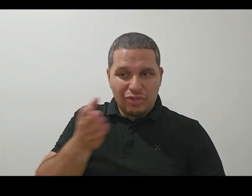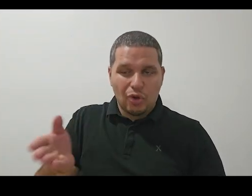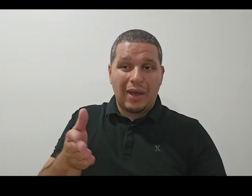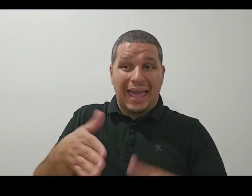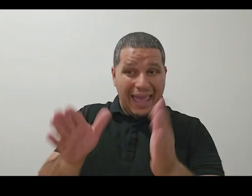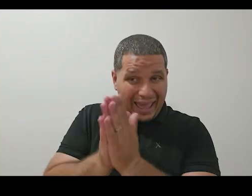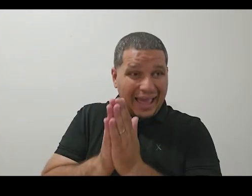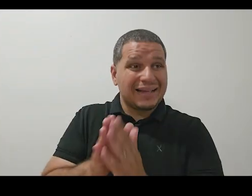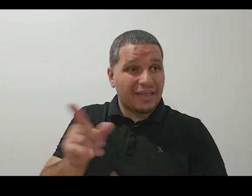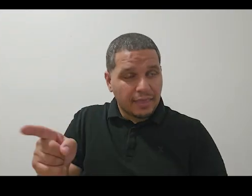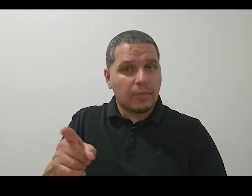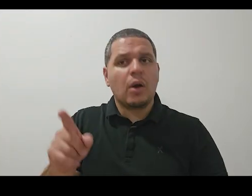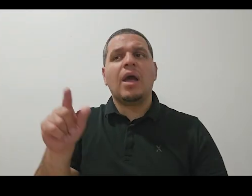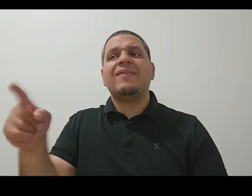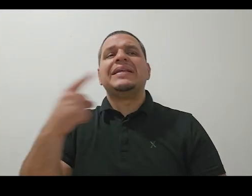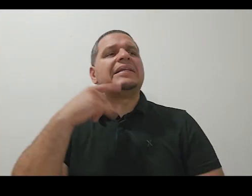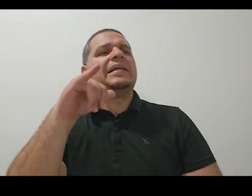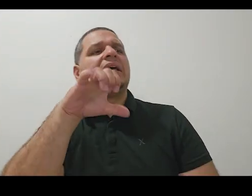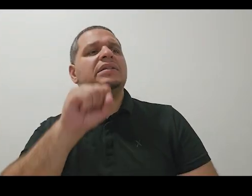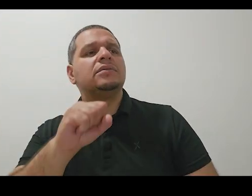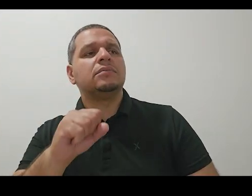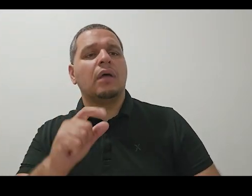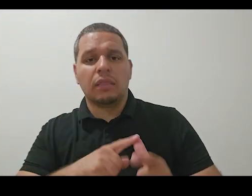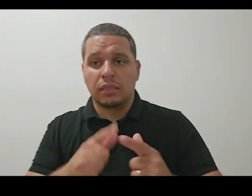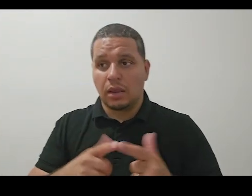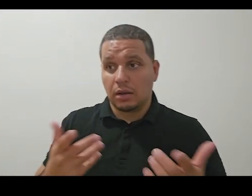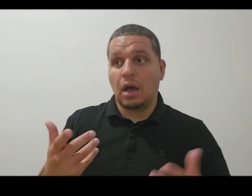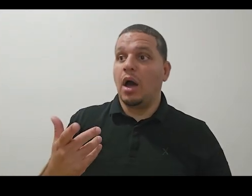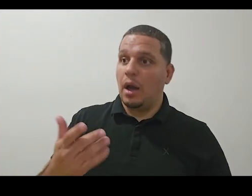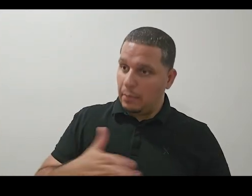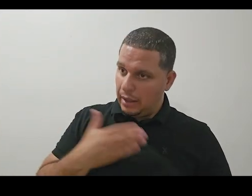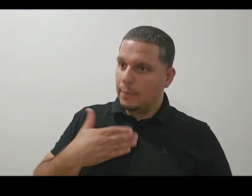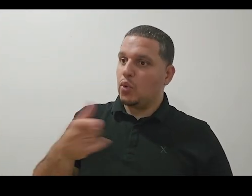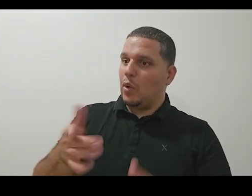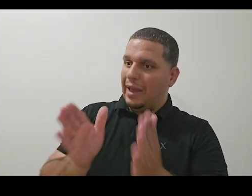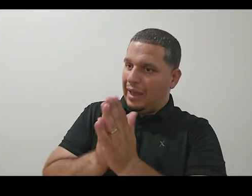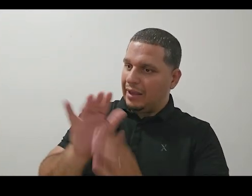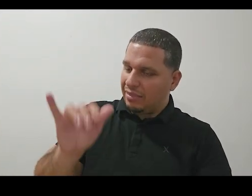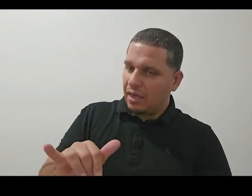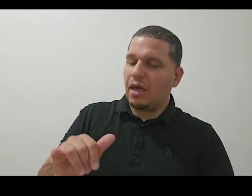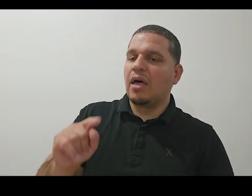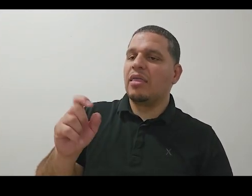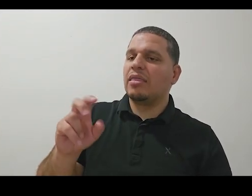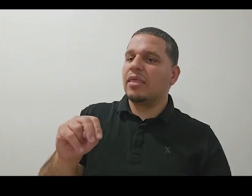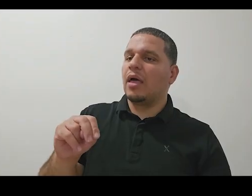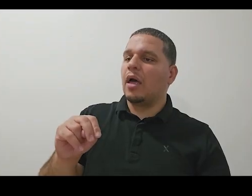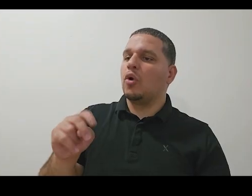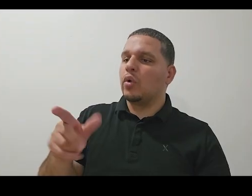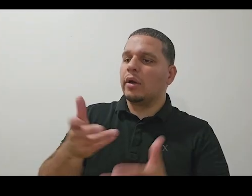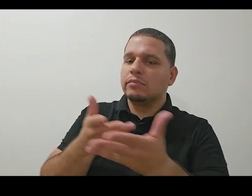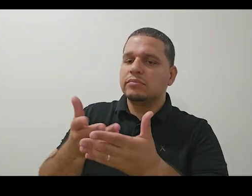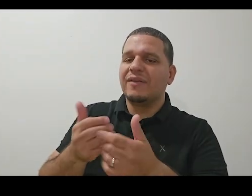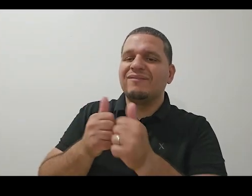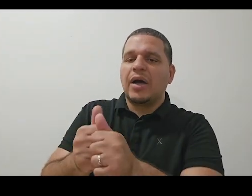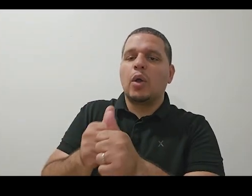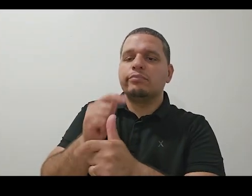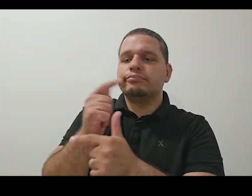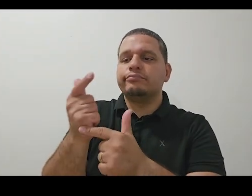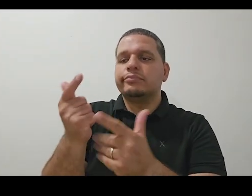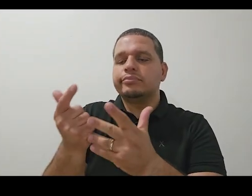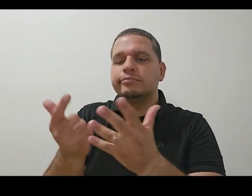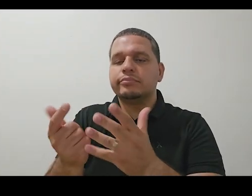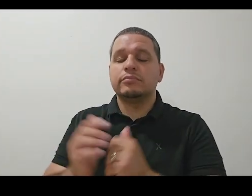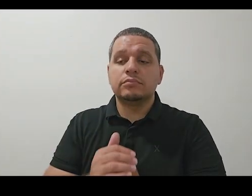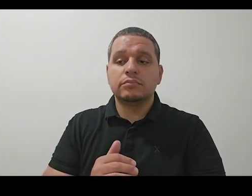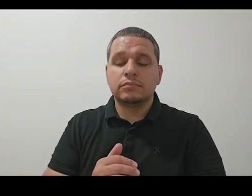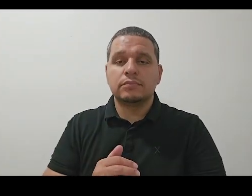want to be there and ask that question. And what if they say yes? Well, I'm glad you asked that. And then these are the steps that you can